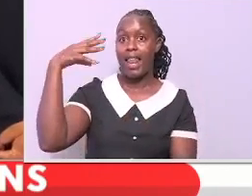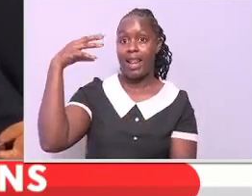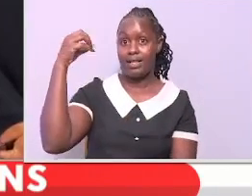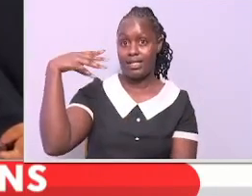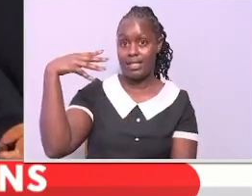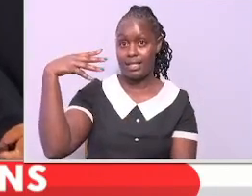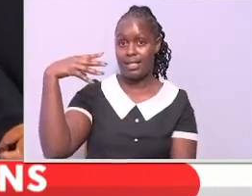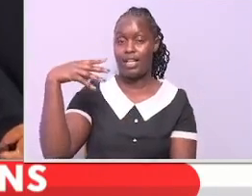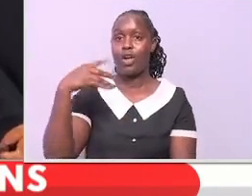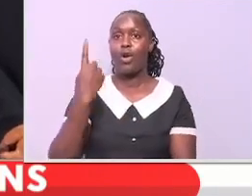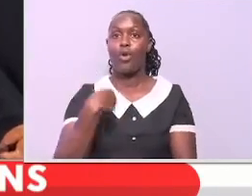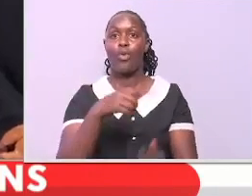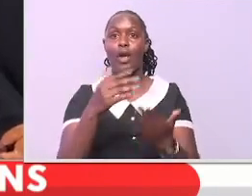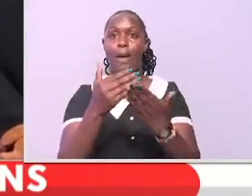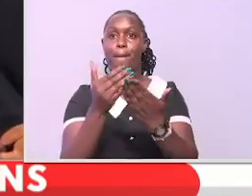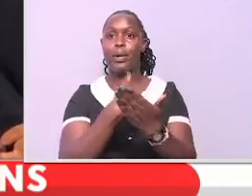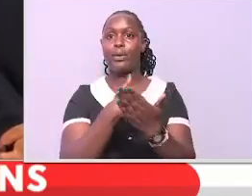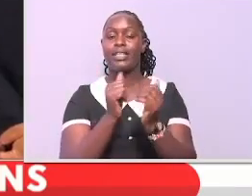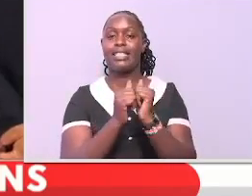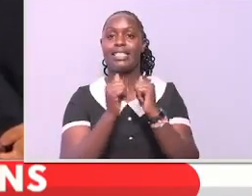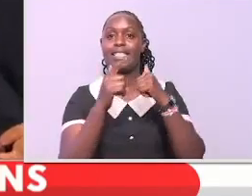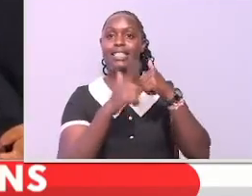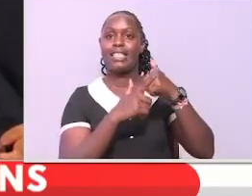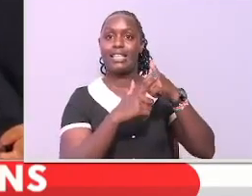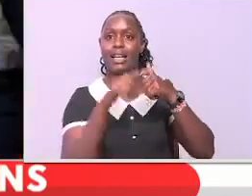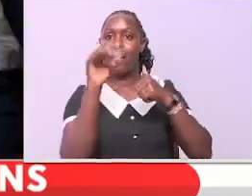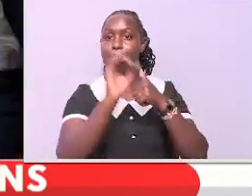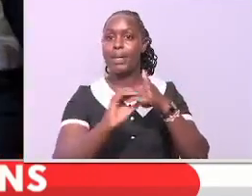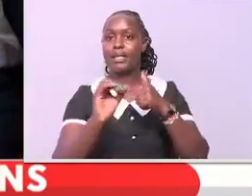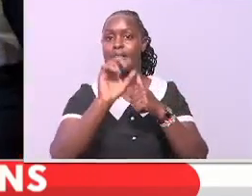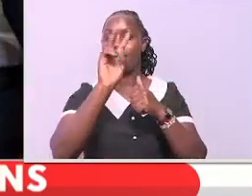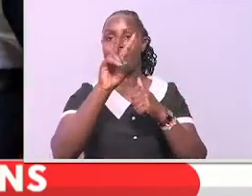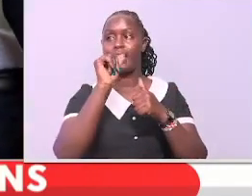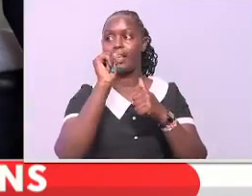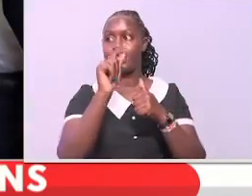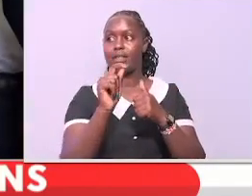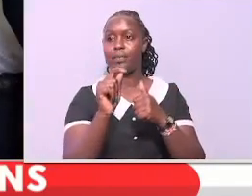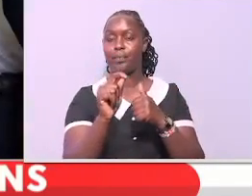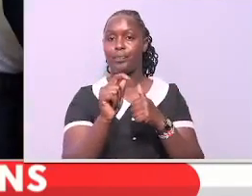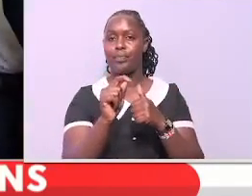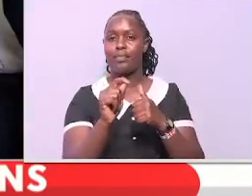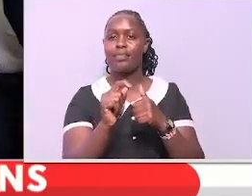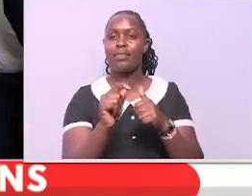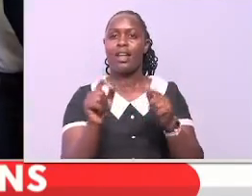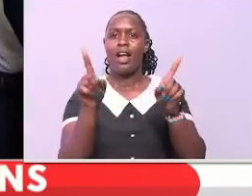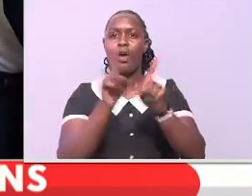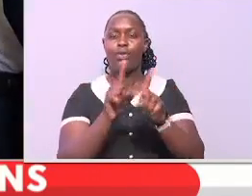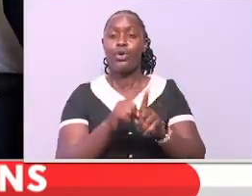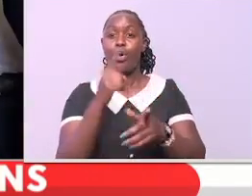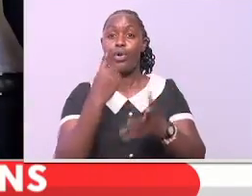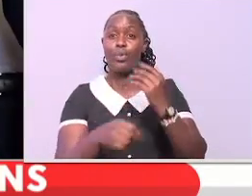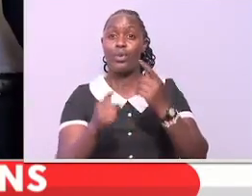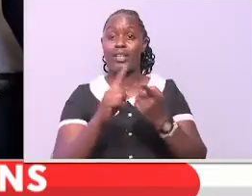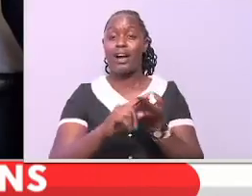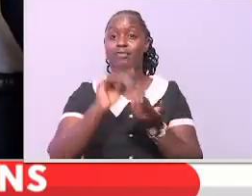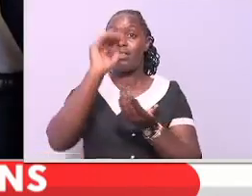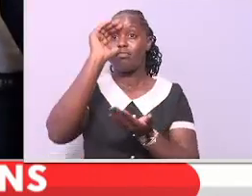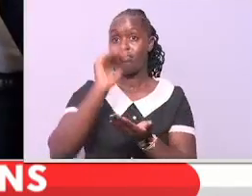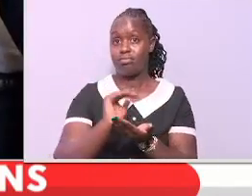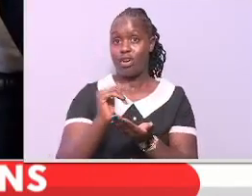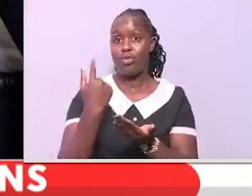tutaondoa 16% VAT ile iko juu yake. On top of the cost that you have reduced, we are going to partner with